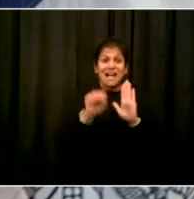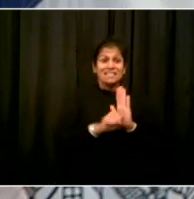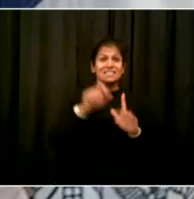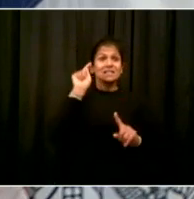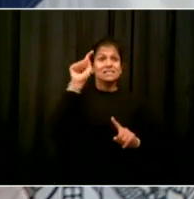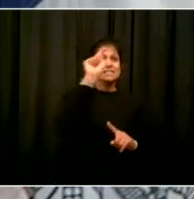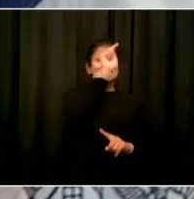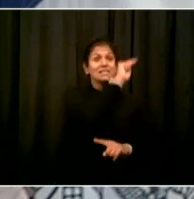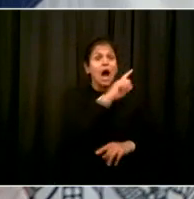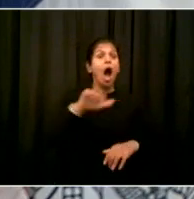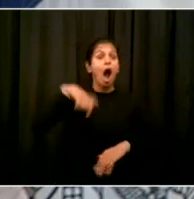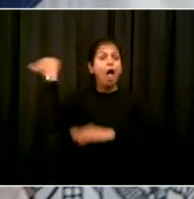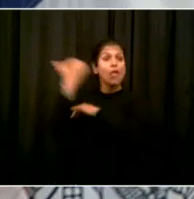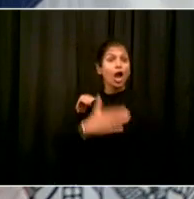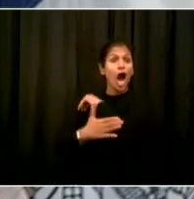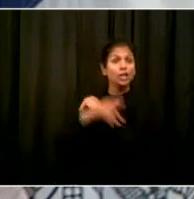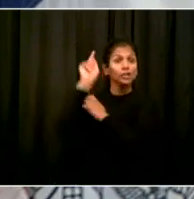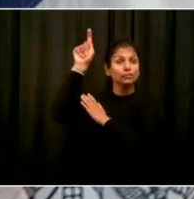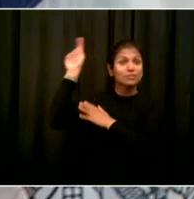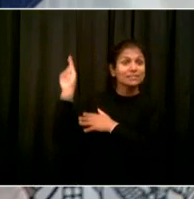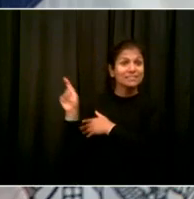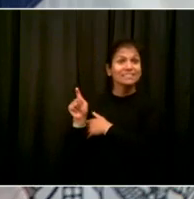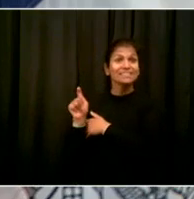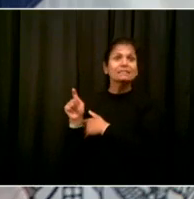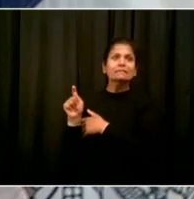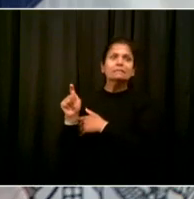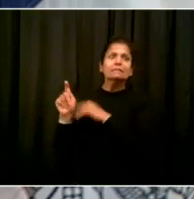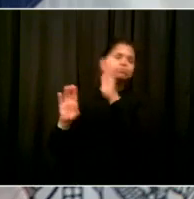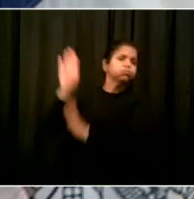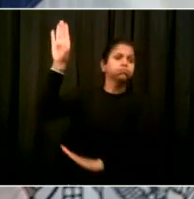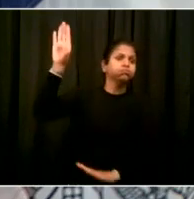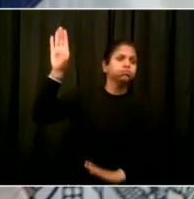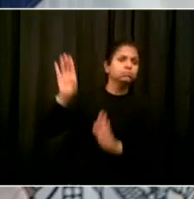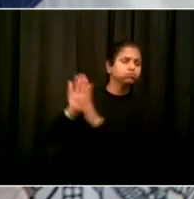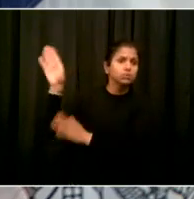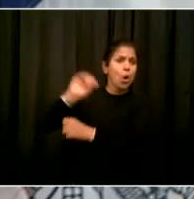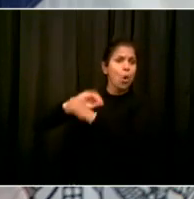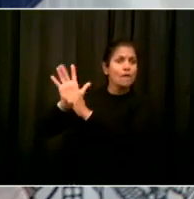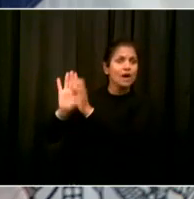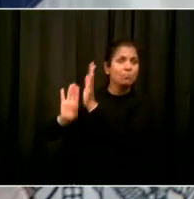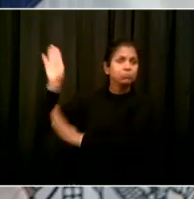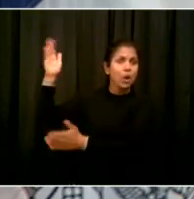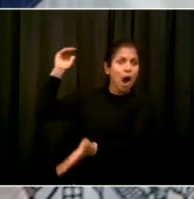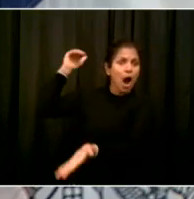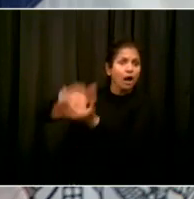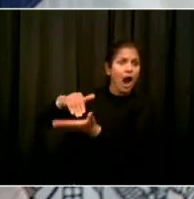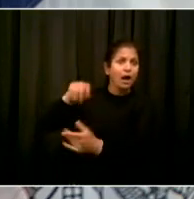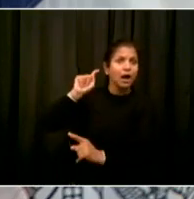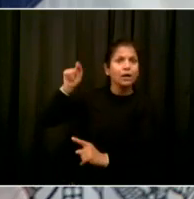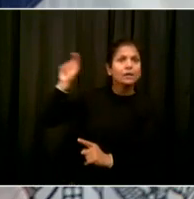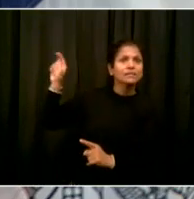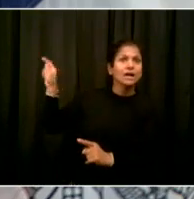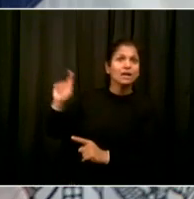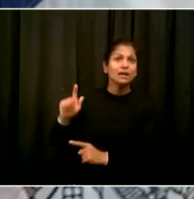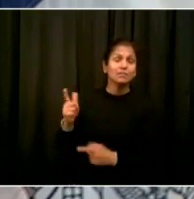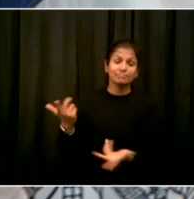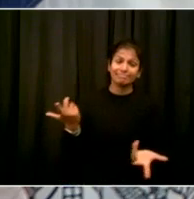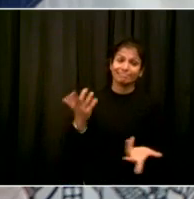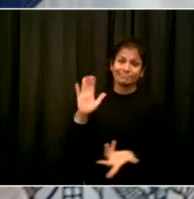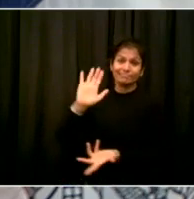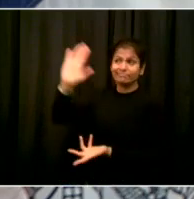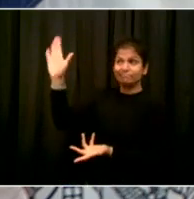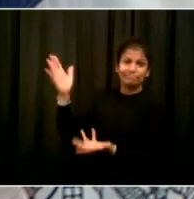painful, including in some cases not paying attention to the data and the science, not making the tough choices about